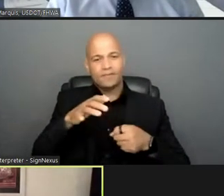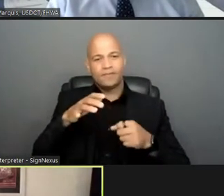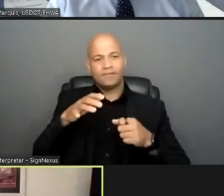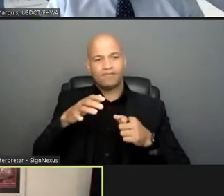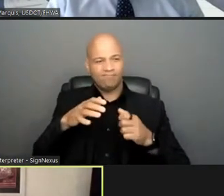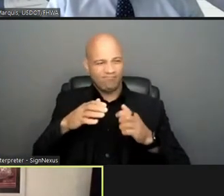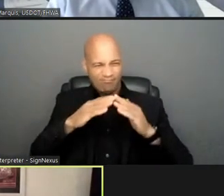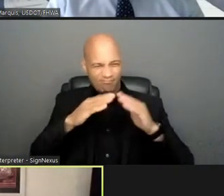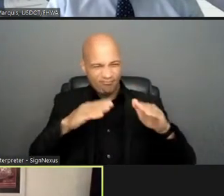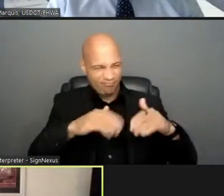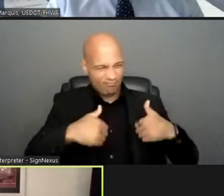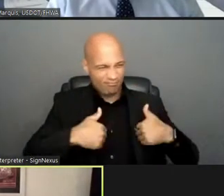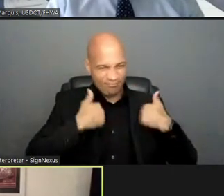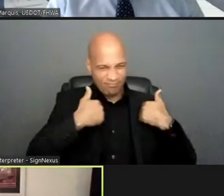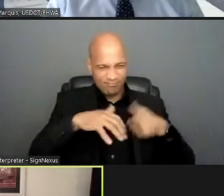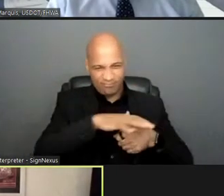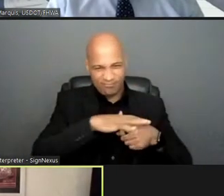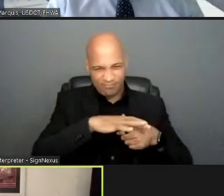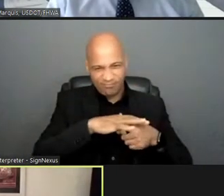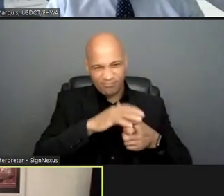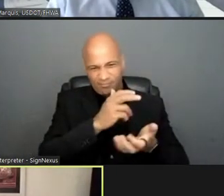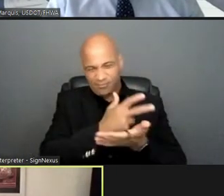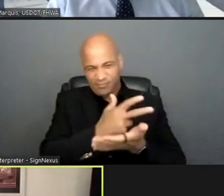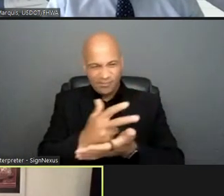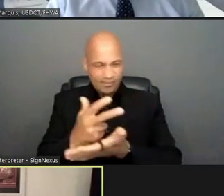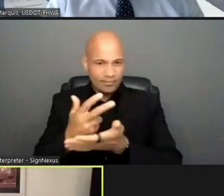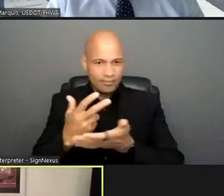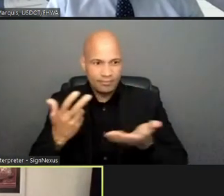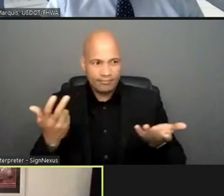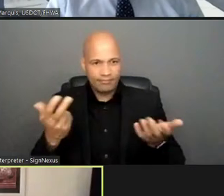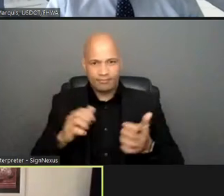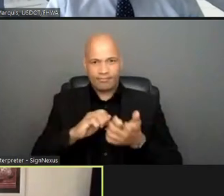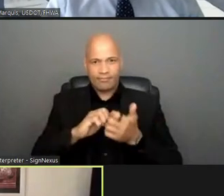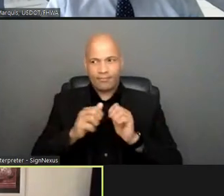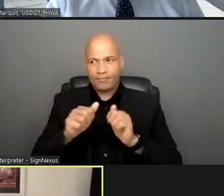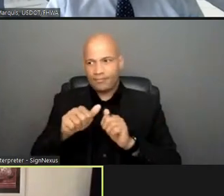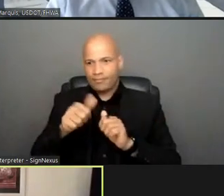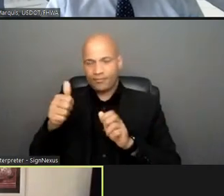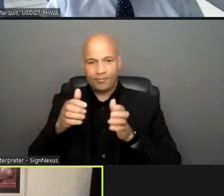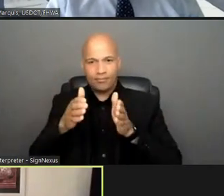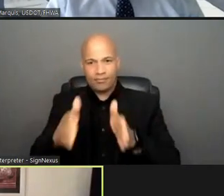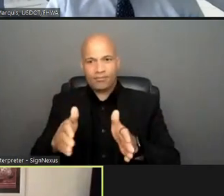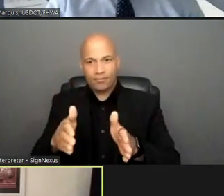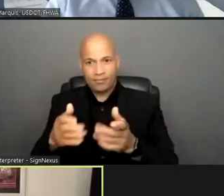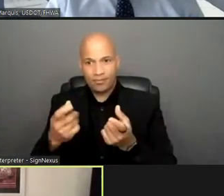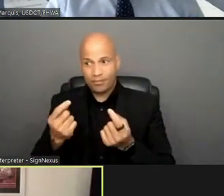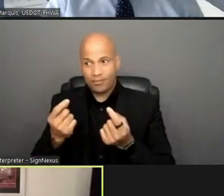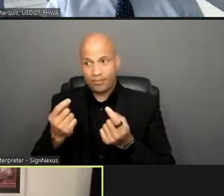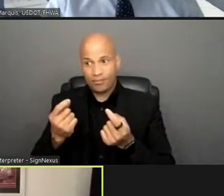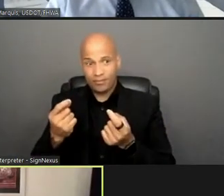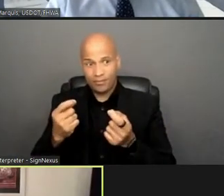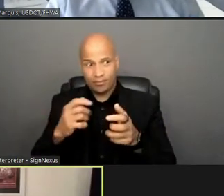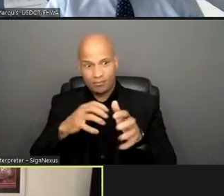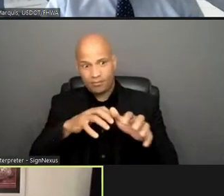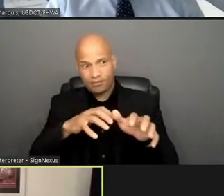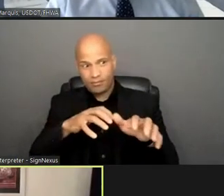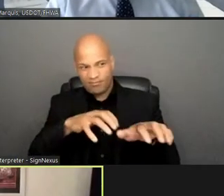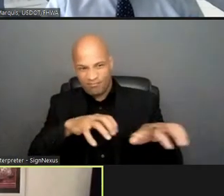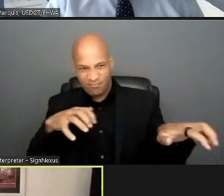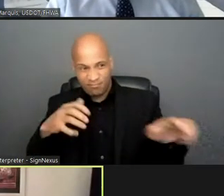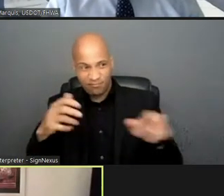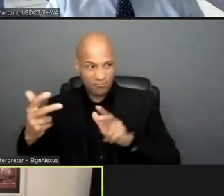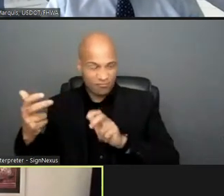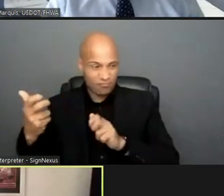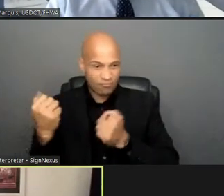a support congestion pricing because there is simply no other way to dissuade people from driving into Manhattan than to make them pay for it and it isn't hard to see that a lot of the